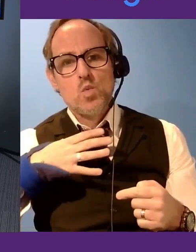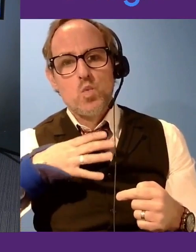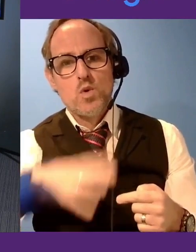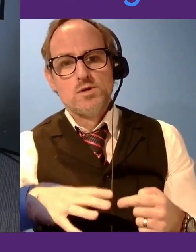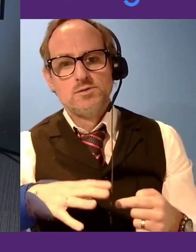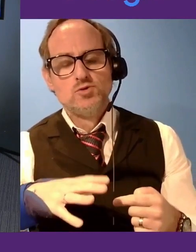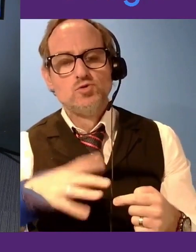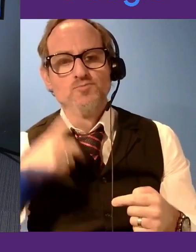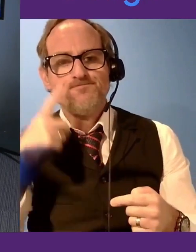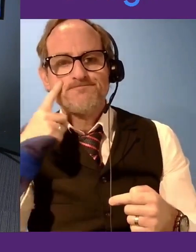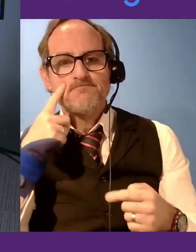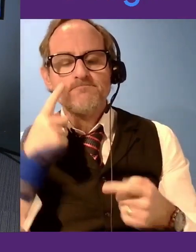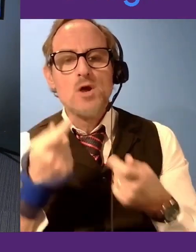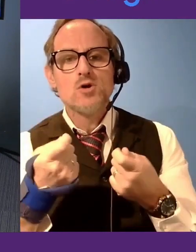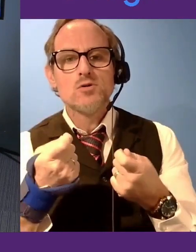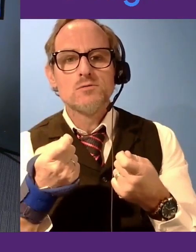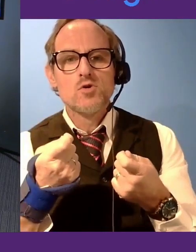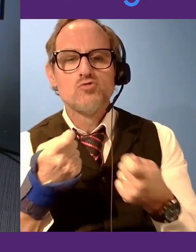things.